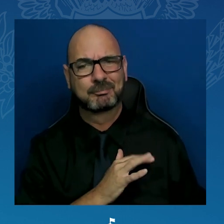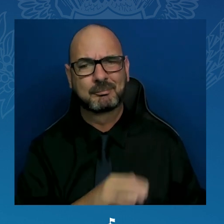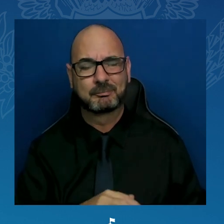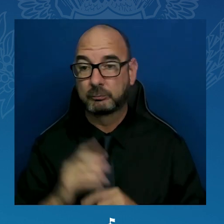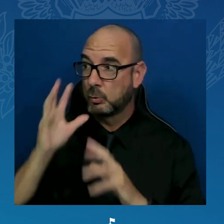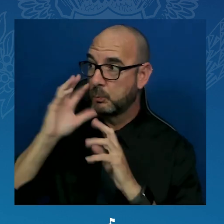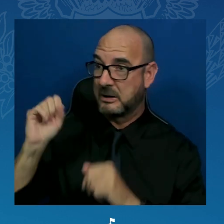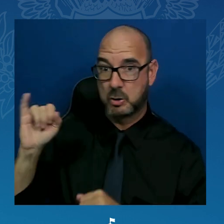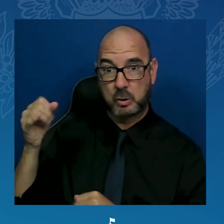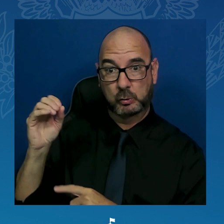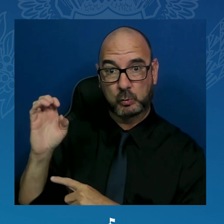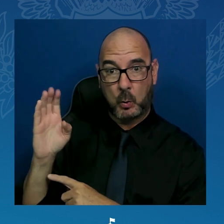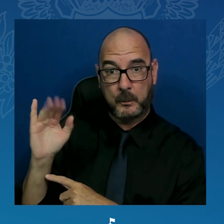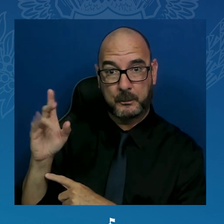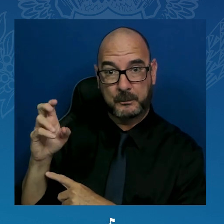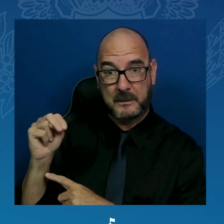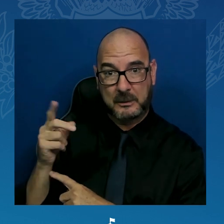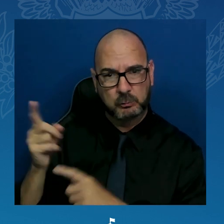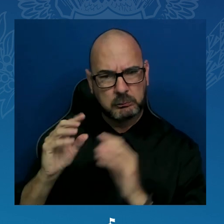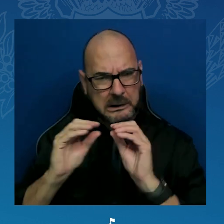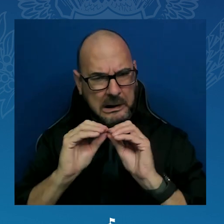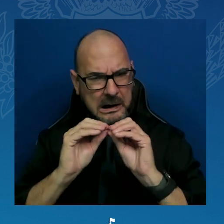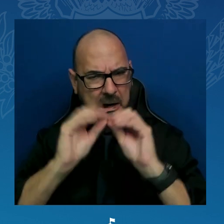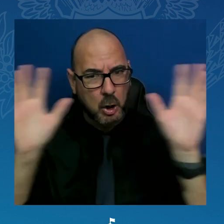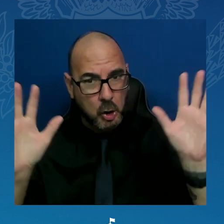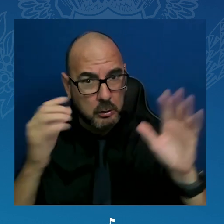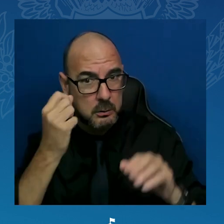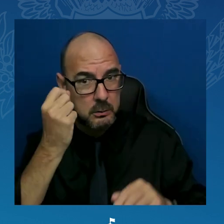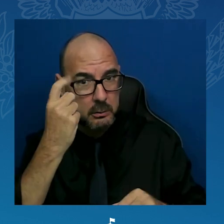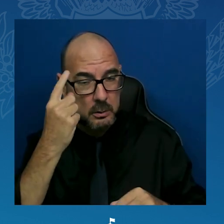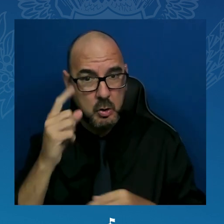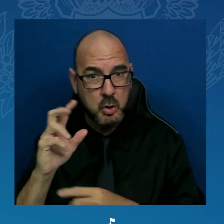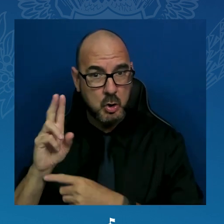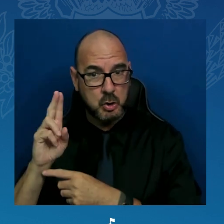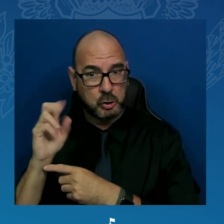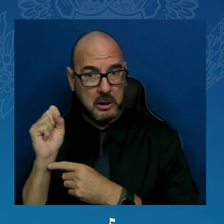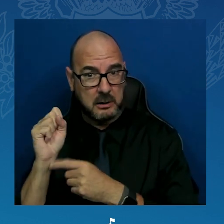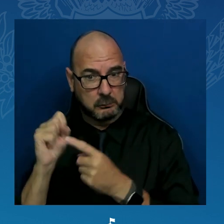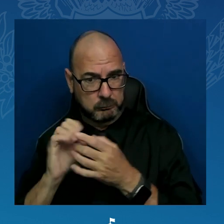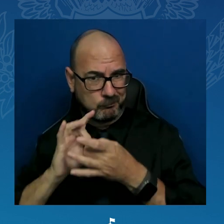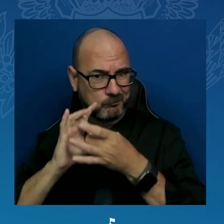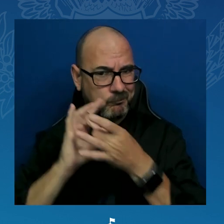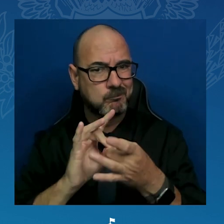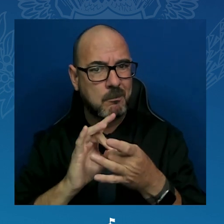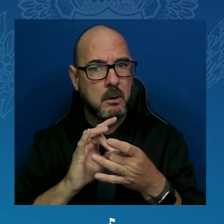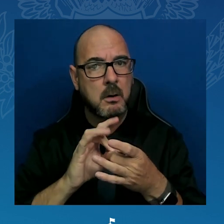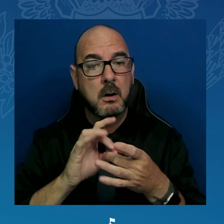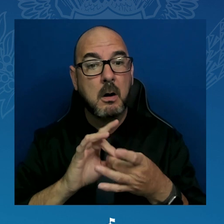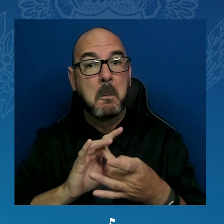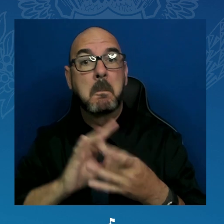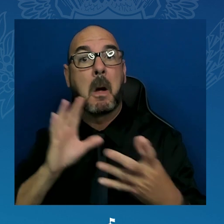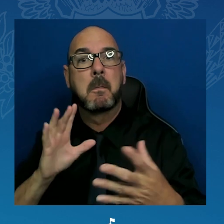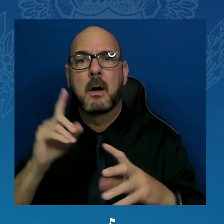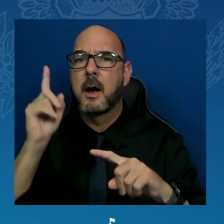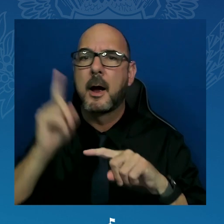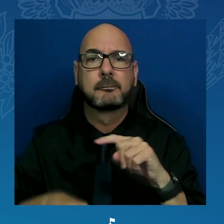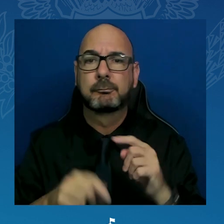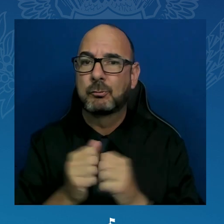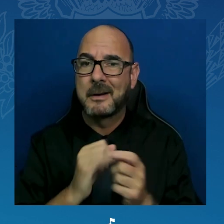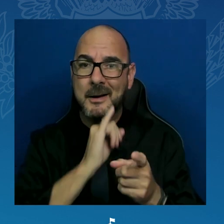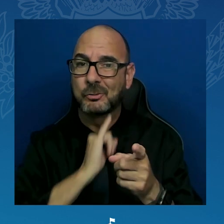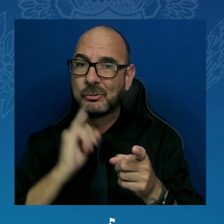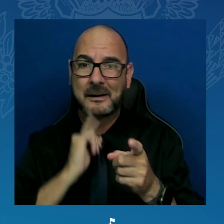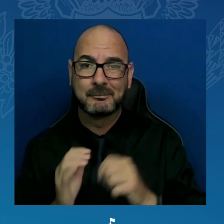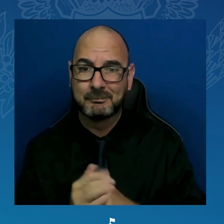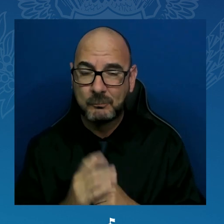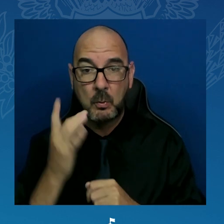has made clear, the United States has an unbreakable bond with Israel. And our commitment to Israel's security